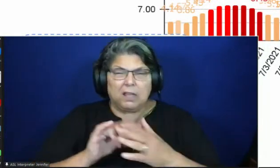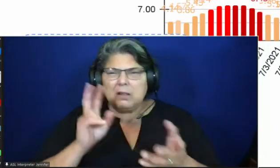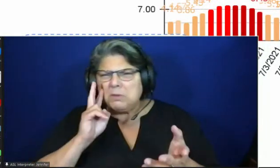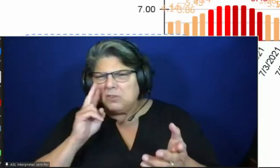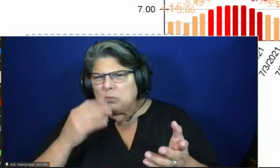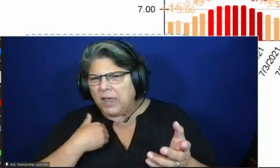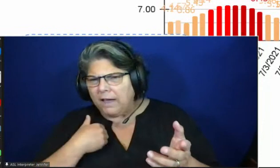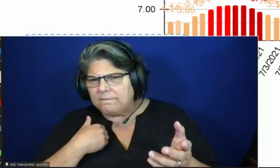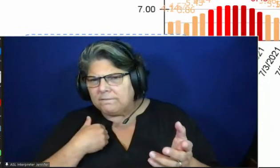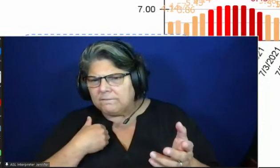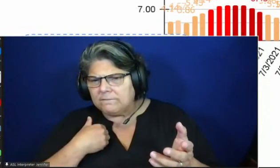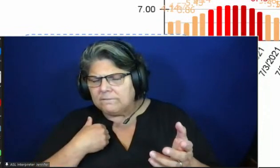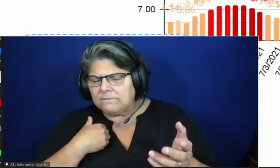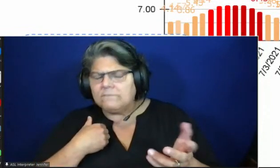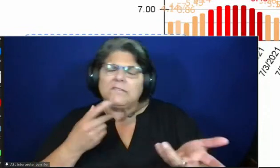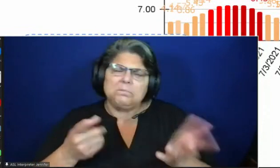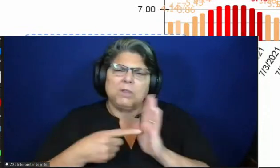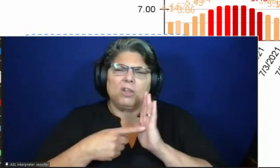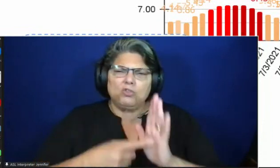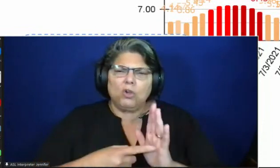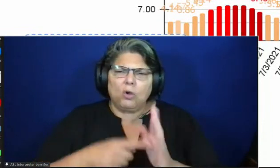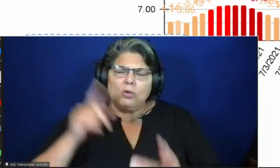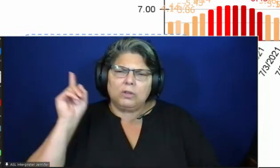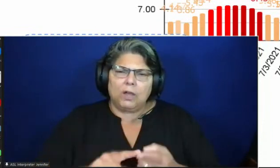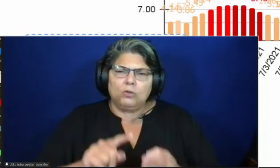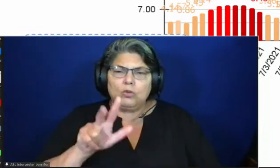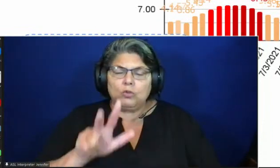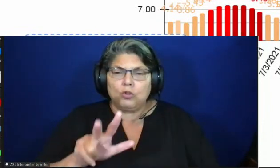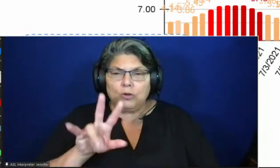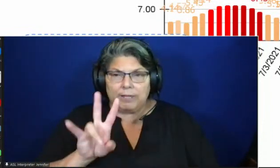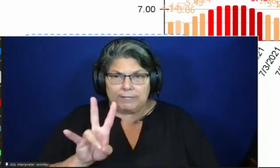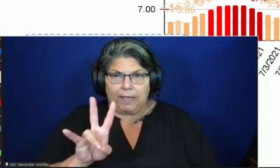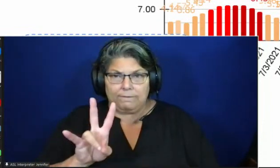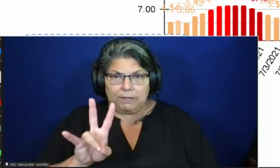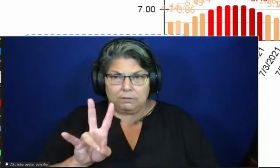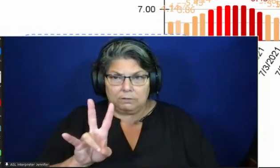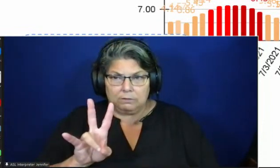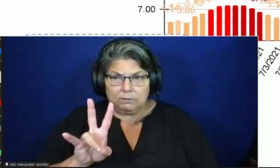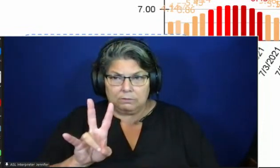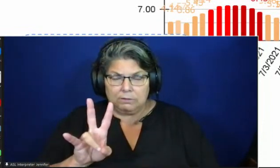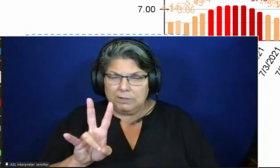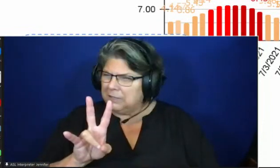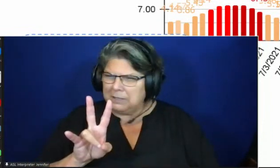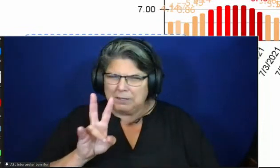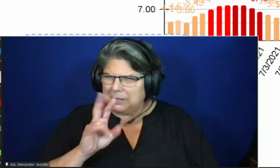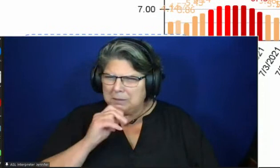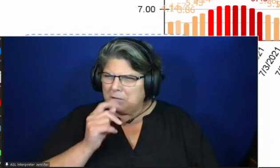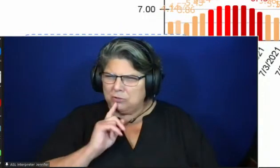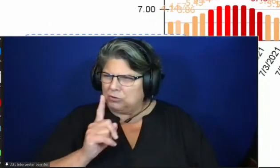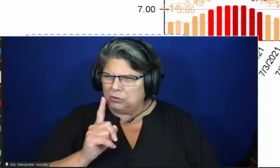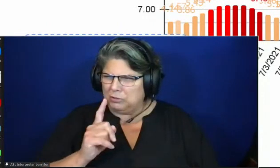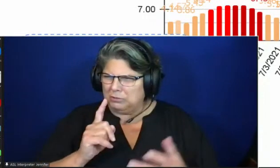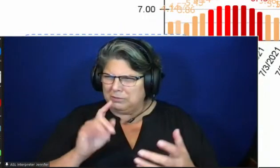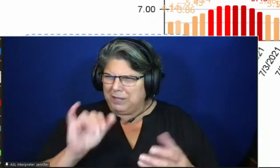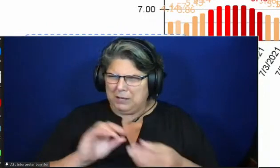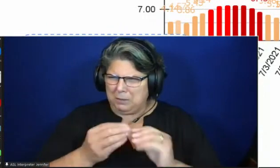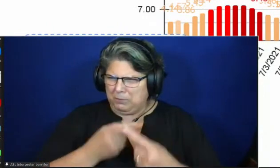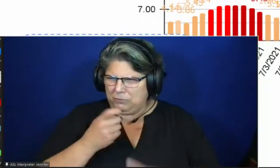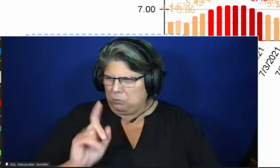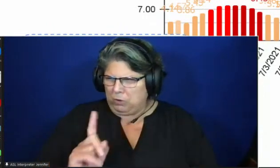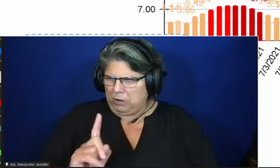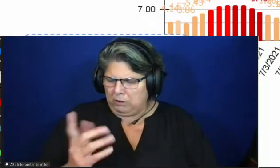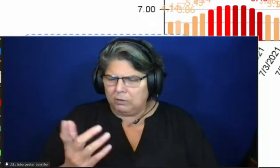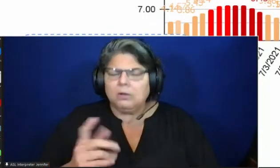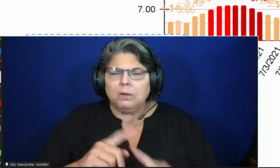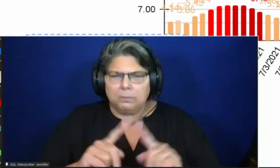here. Well, it shows it's down to 37, and I'm not sure where that number exactly comes from, but what